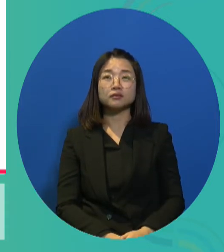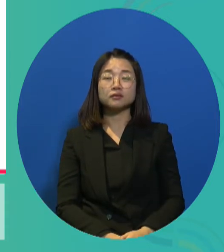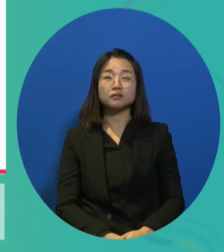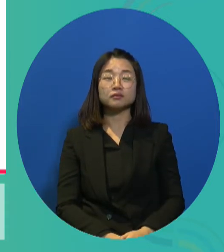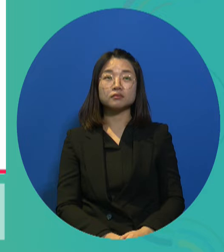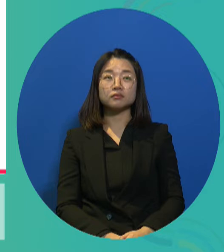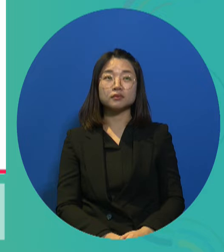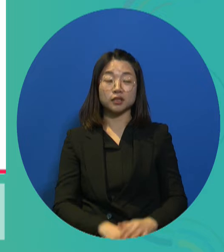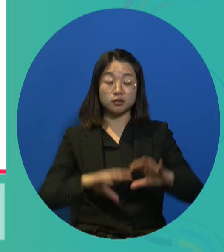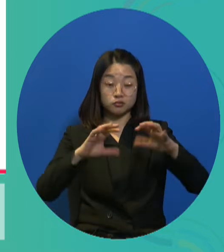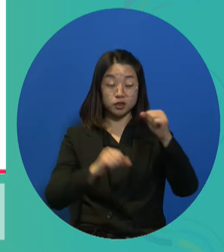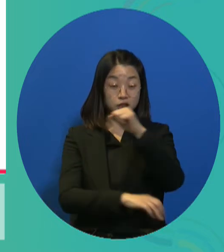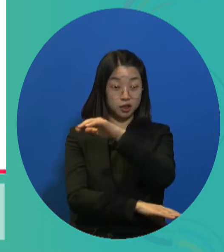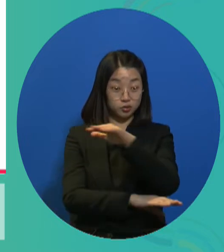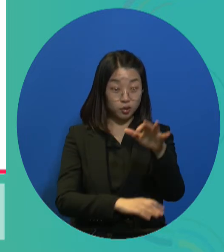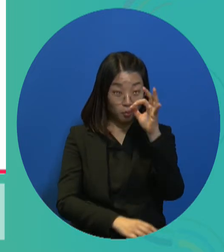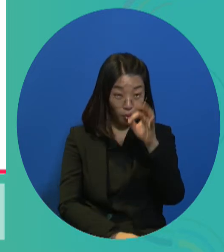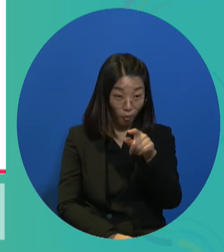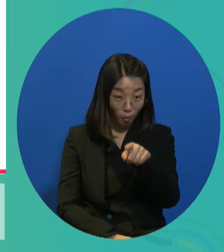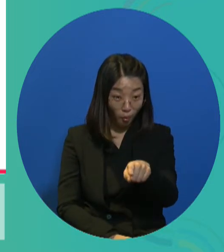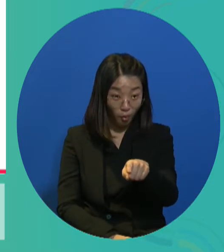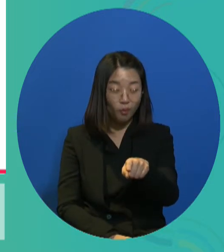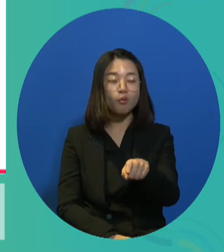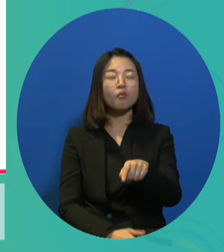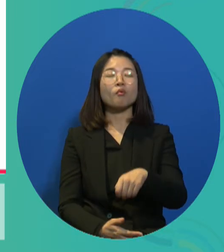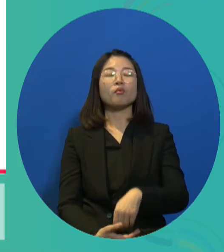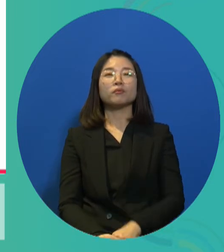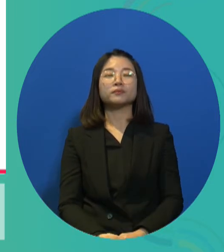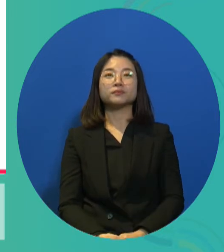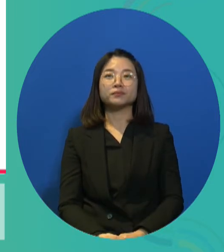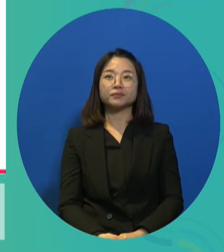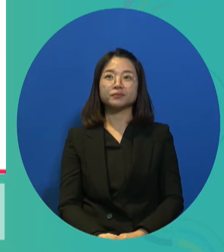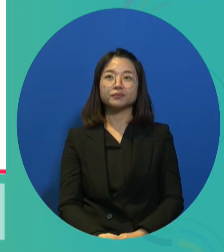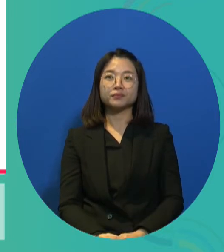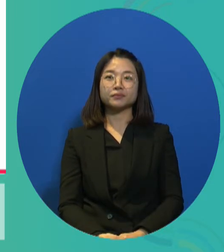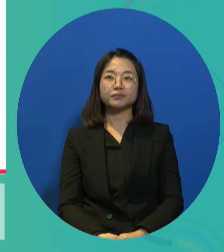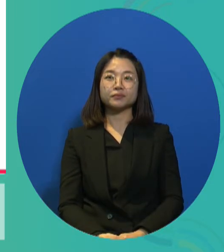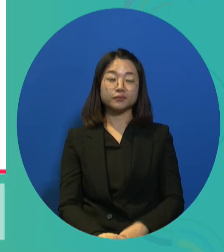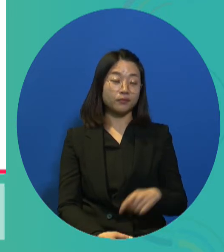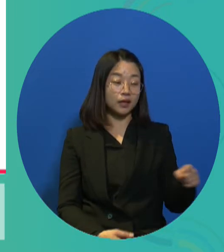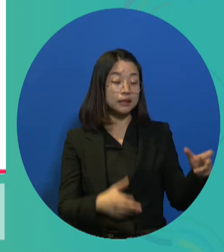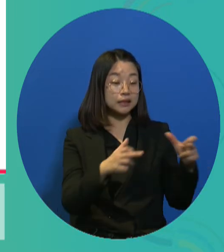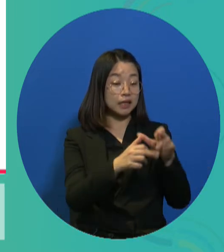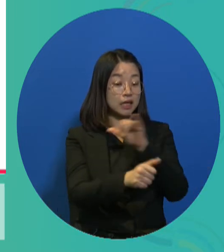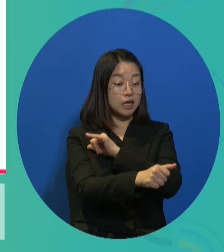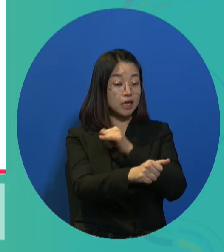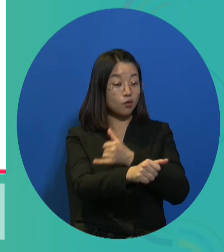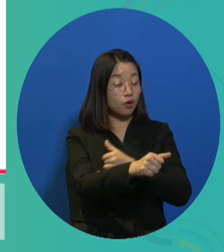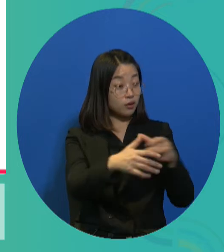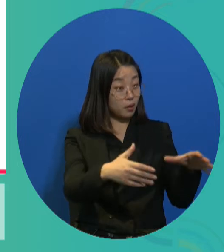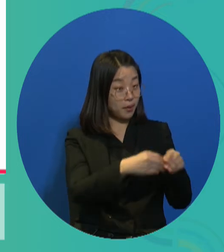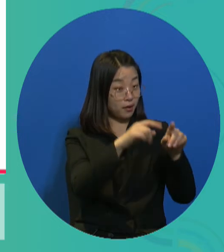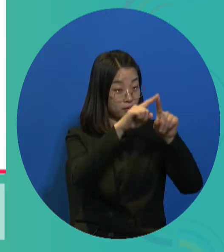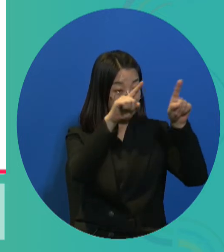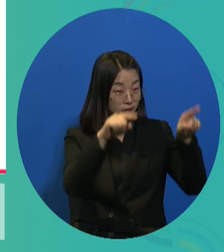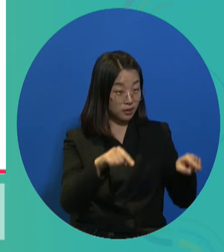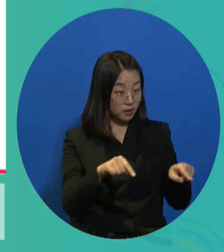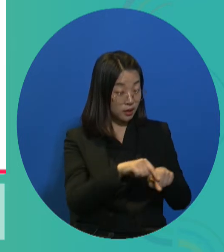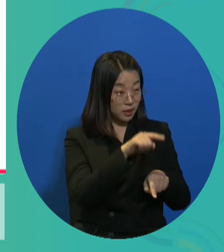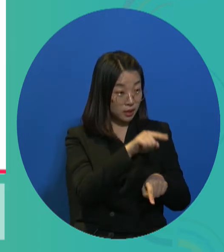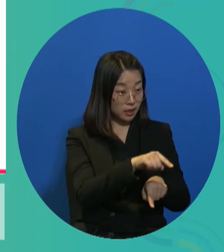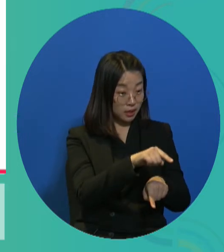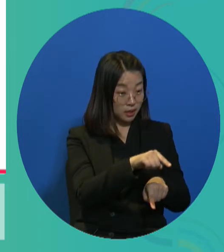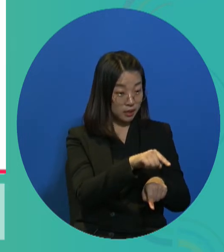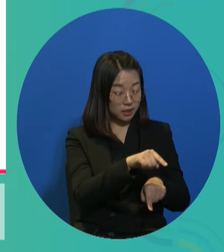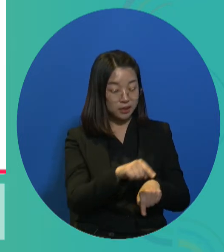are to all these different countries, and government policies may not be completely aligned with